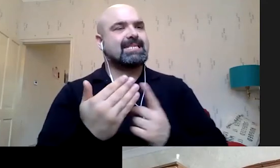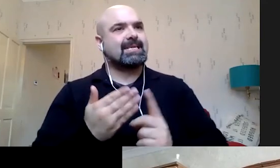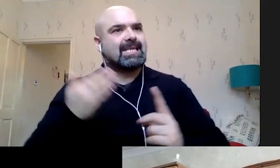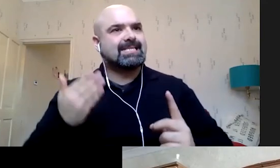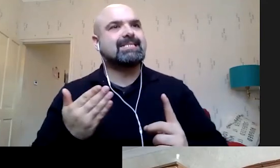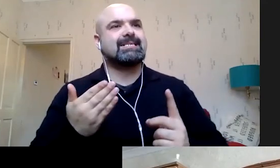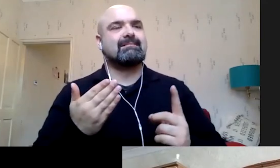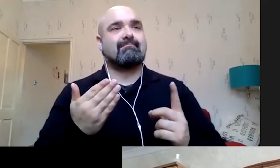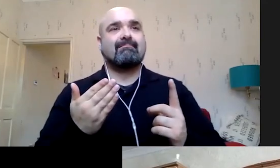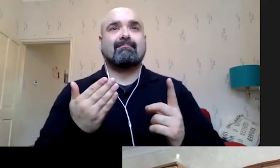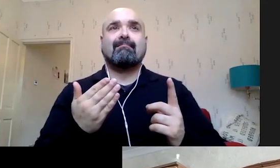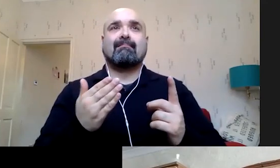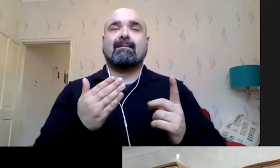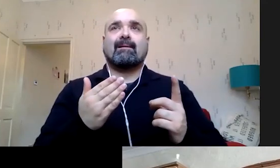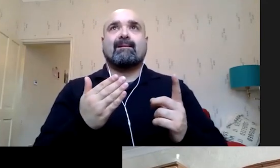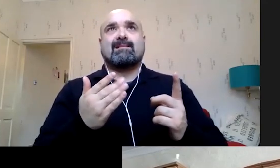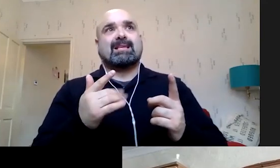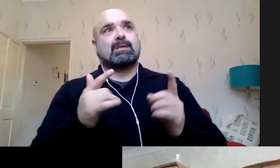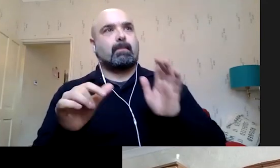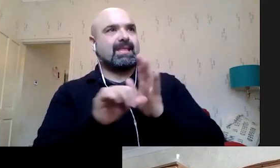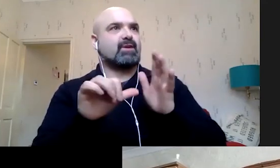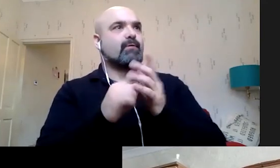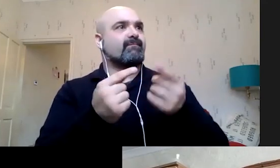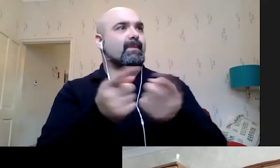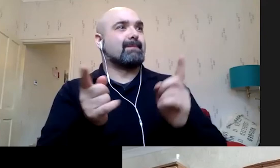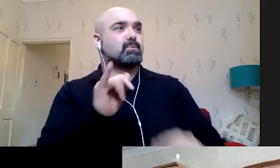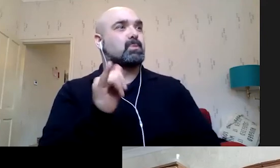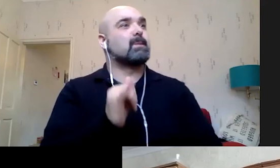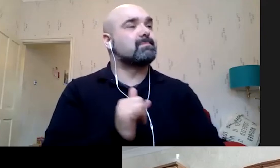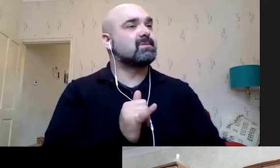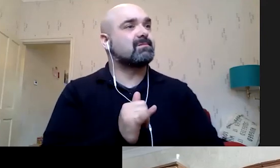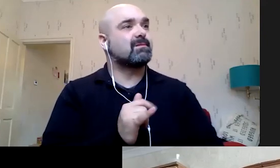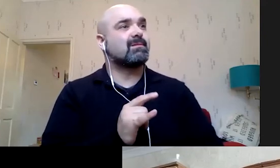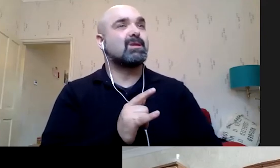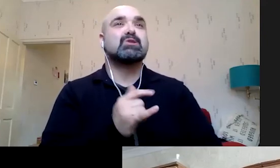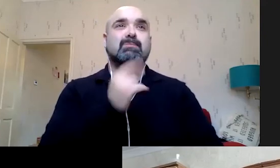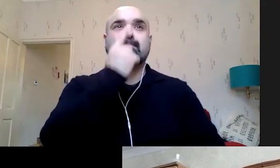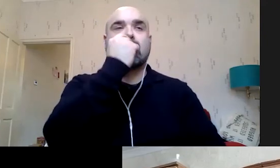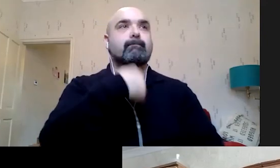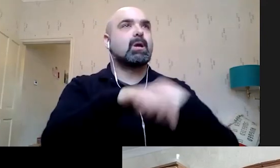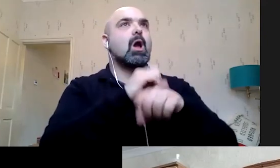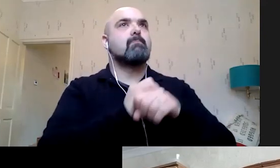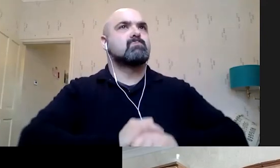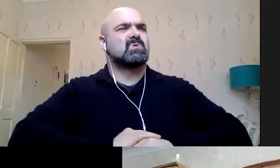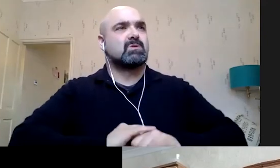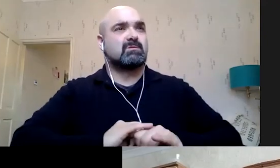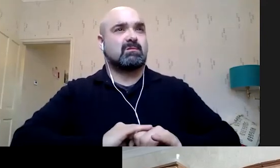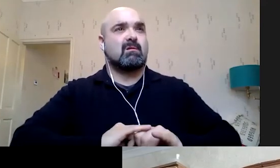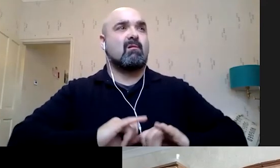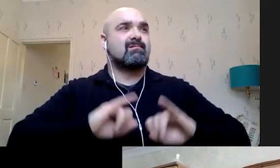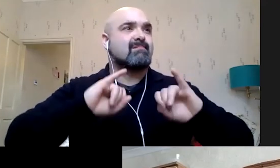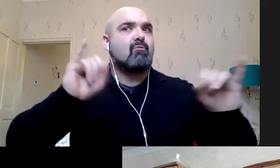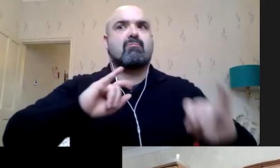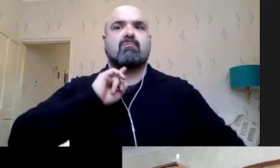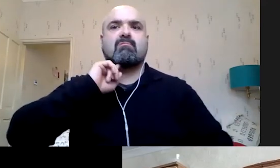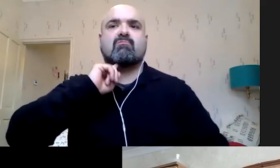part of a peer group, a crowd. And it can sometimes then turn very nasty if there are certain prejudices